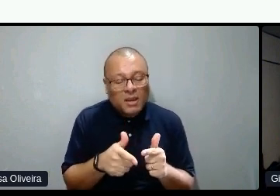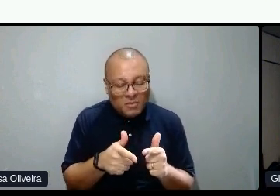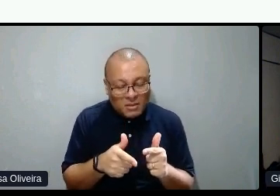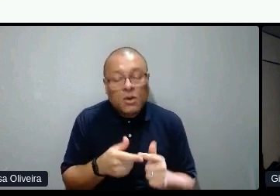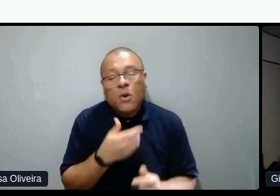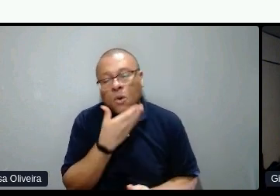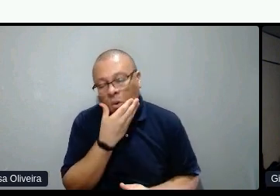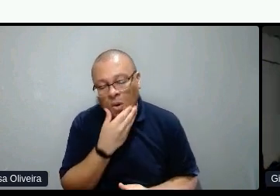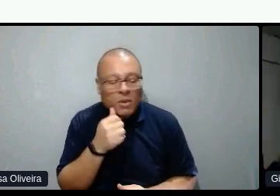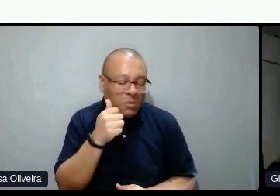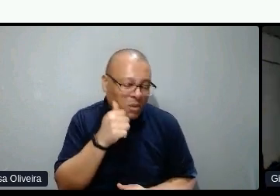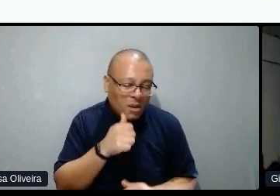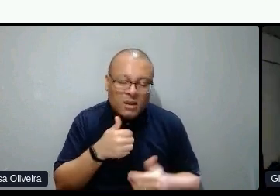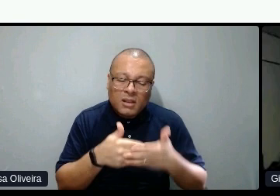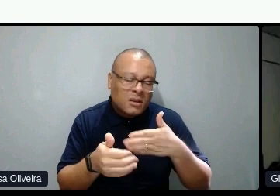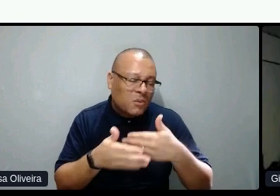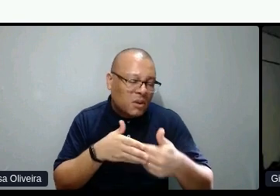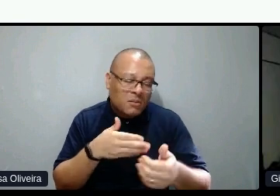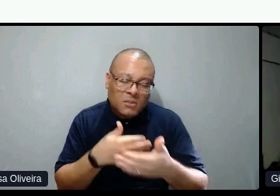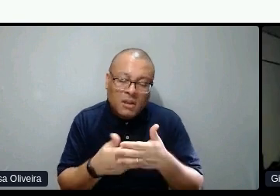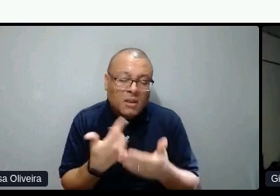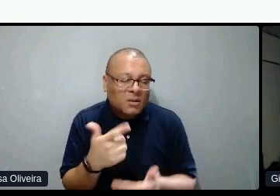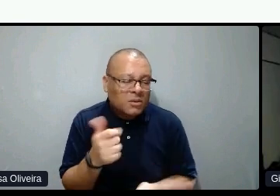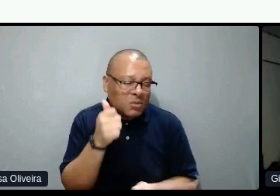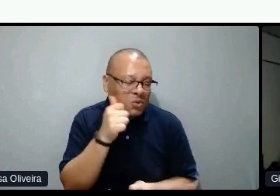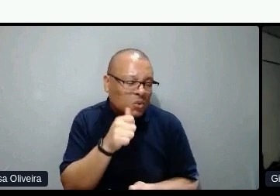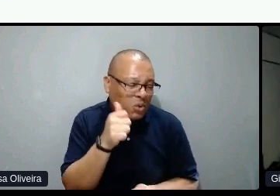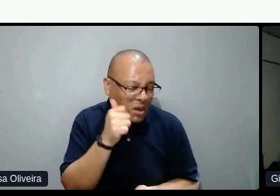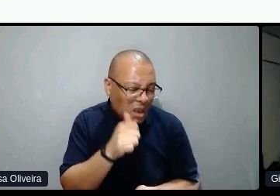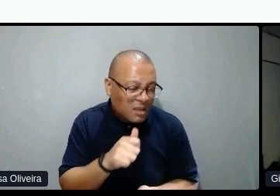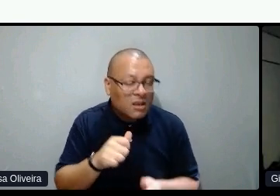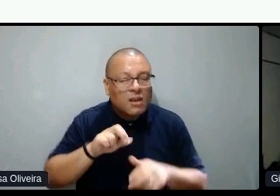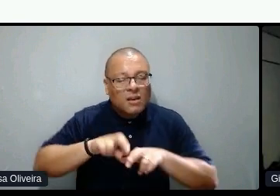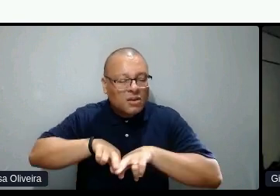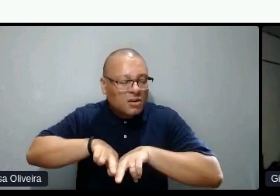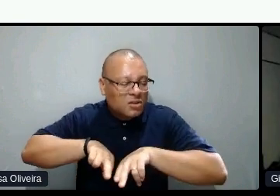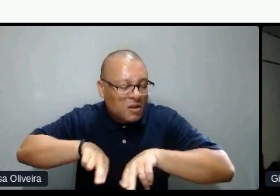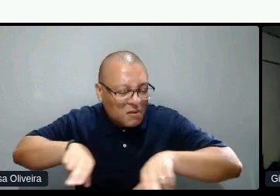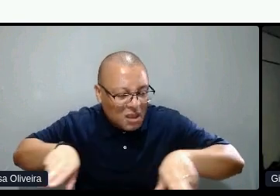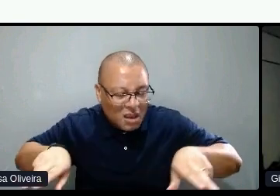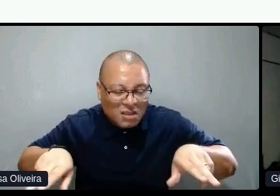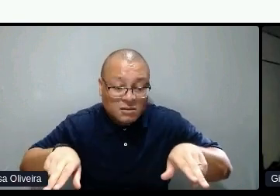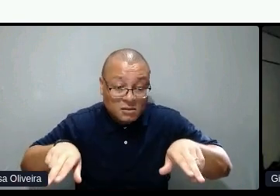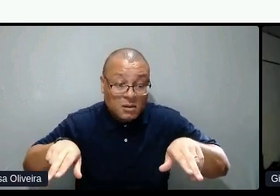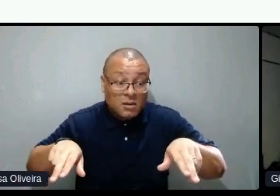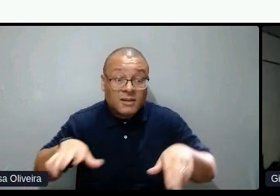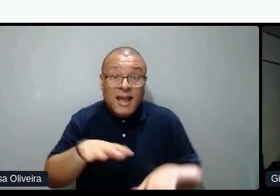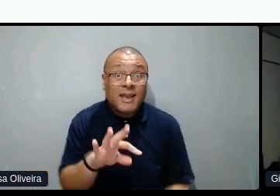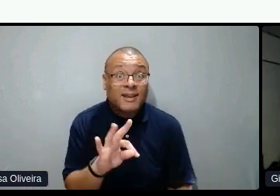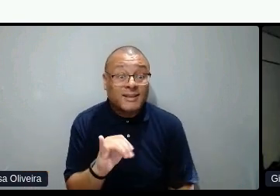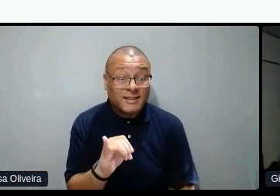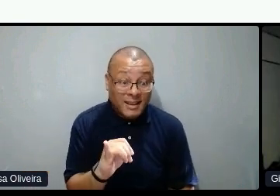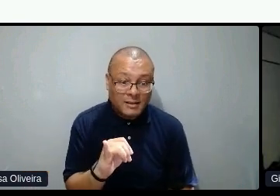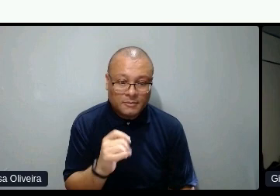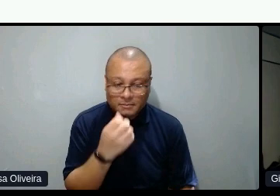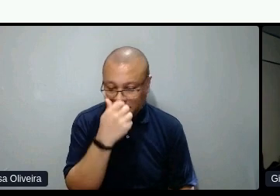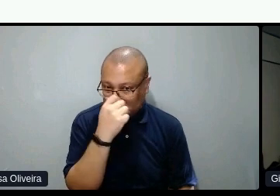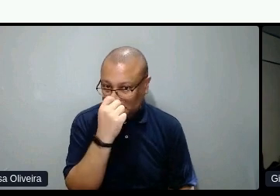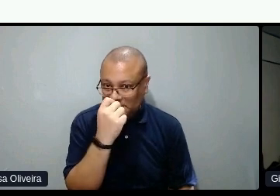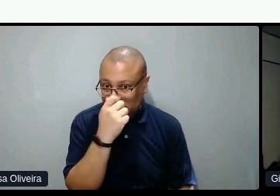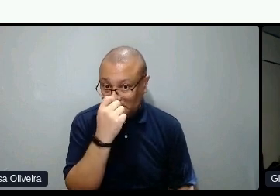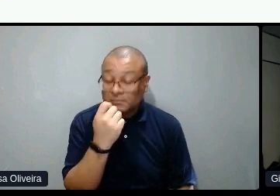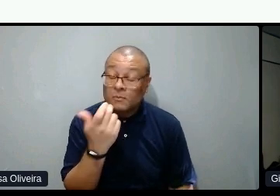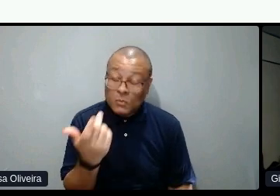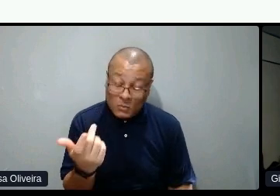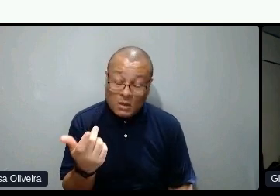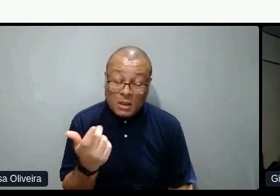women who apply in IT. We don't have enough people of different ethnicity applying in IT. But that's only